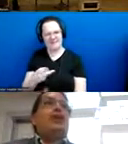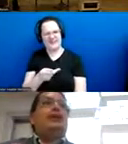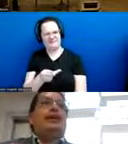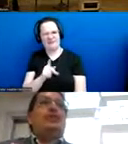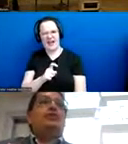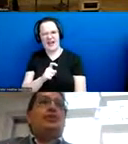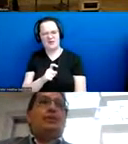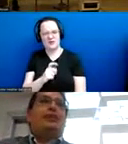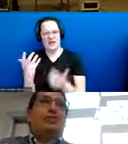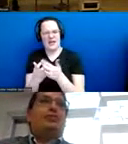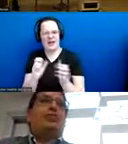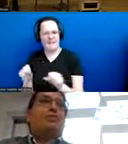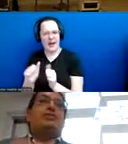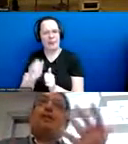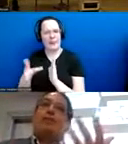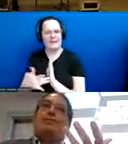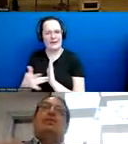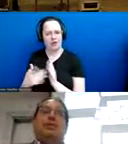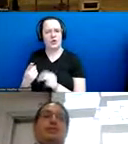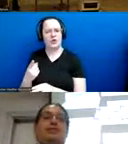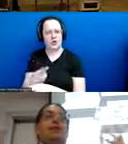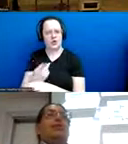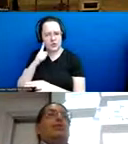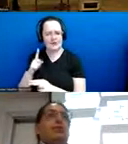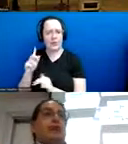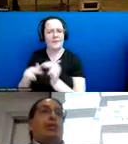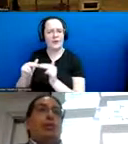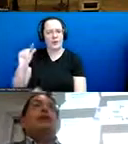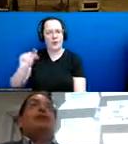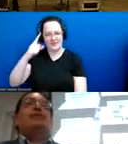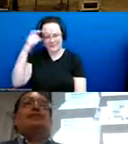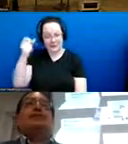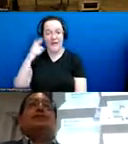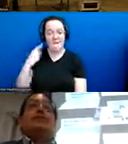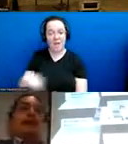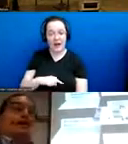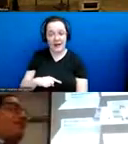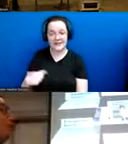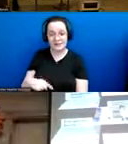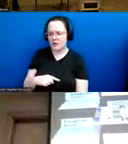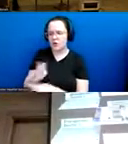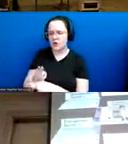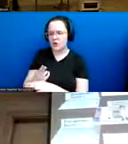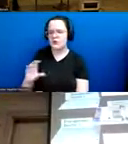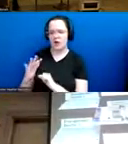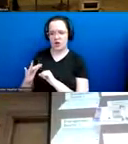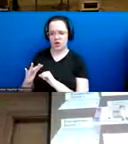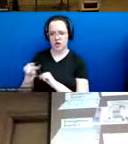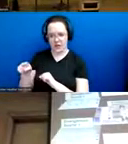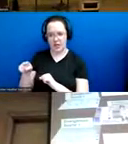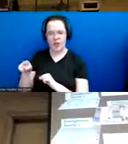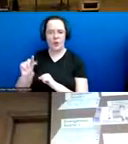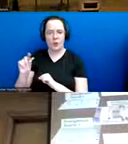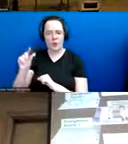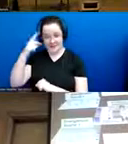the technology that you're using to build these quantum memories. For example, in our case, we use atomic quantum memories. Therefore, these entangled